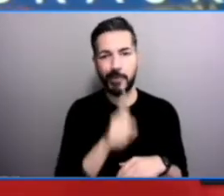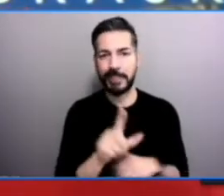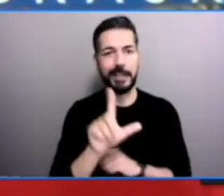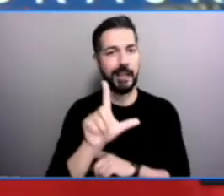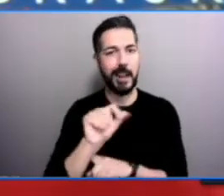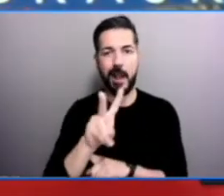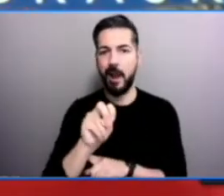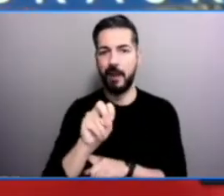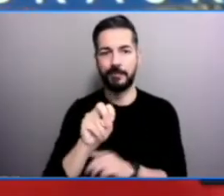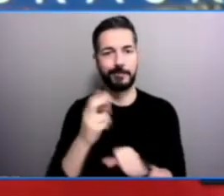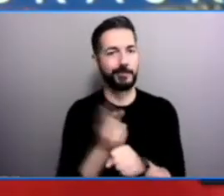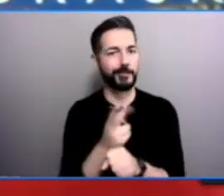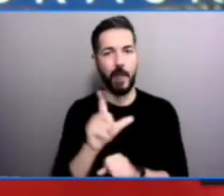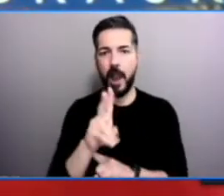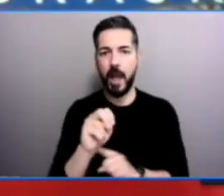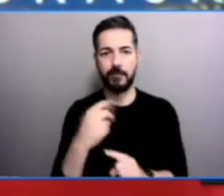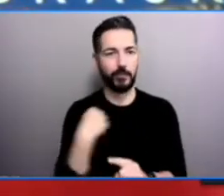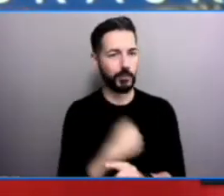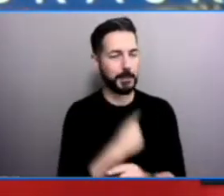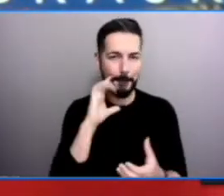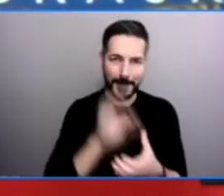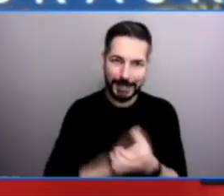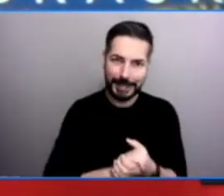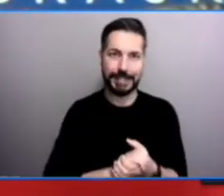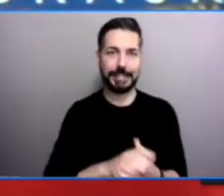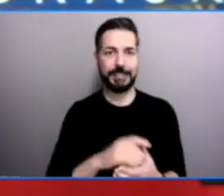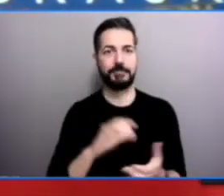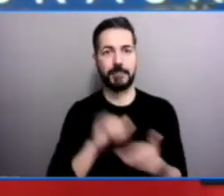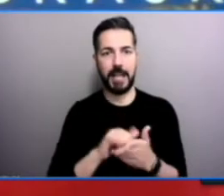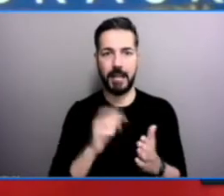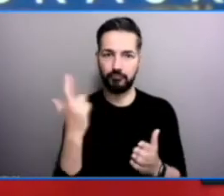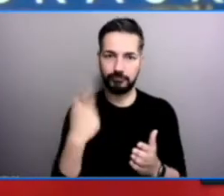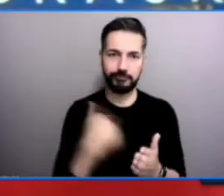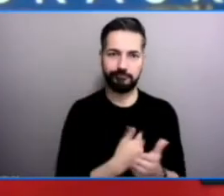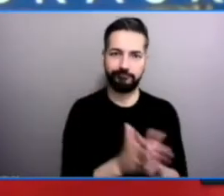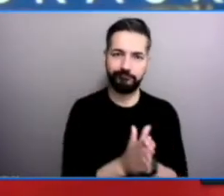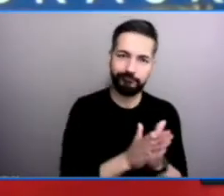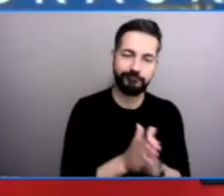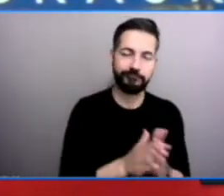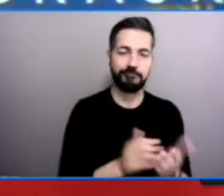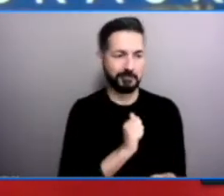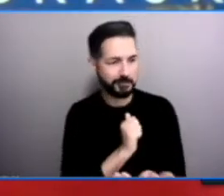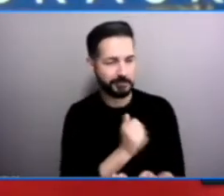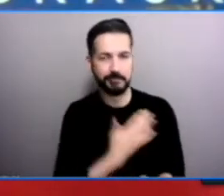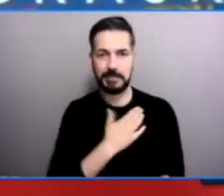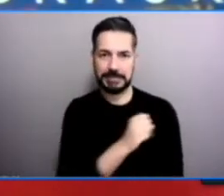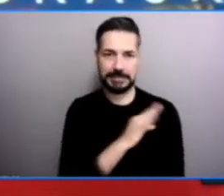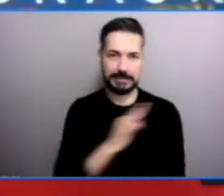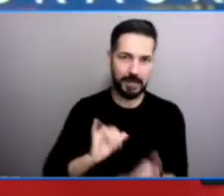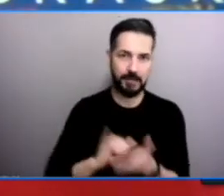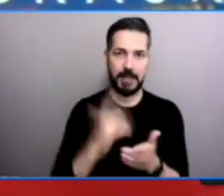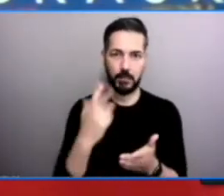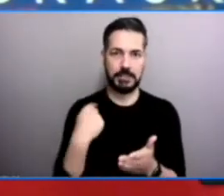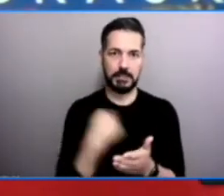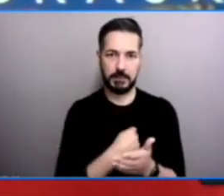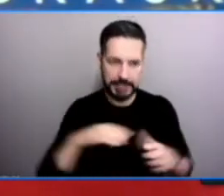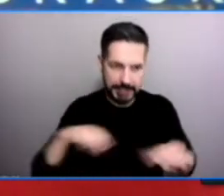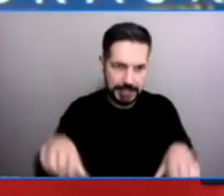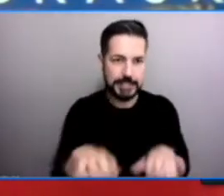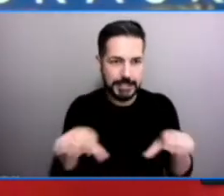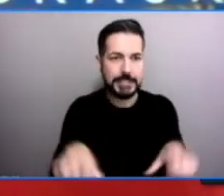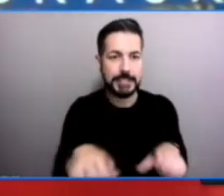it to happen, but our politicians aren't at that point. So that would be my ask to anyone